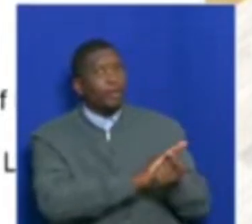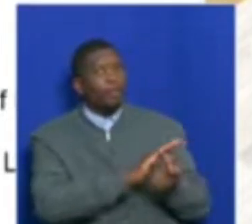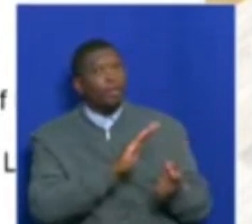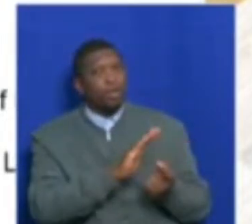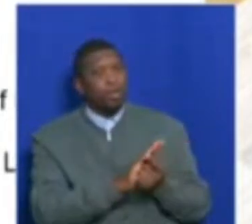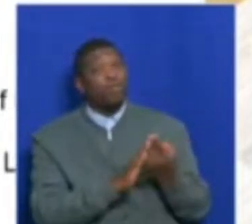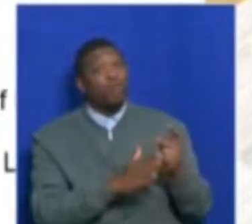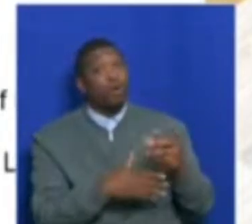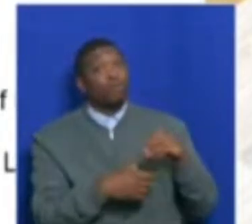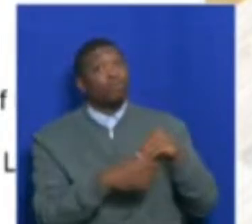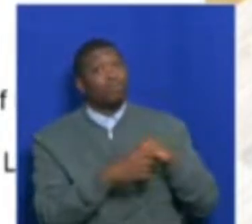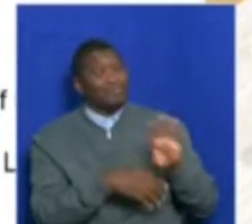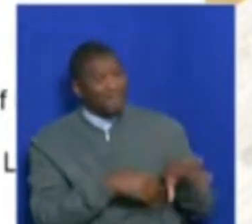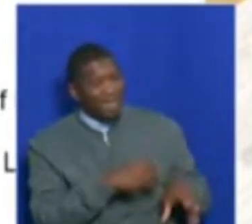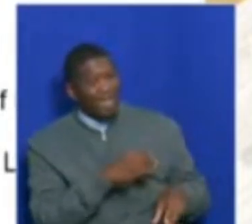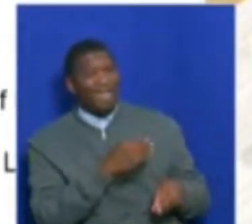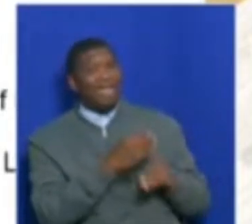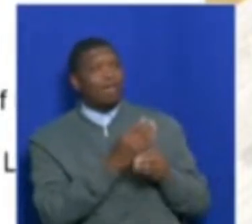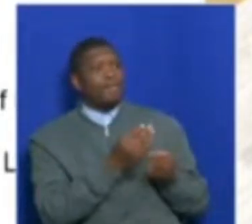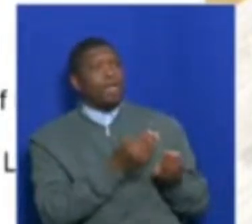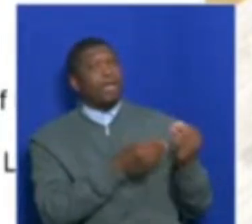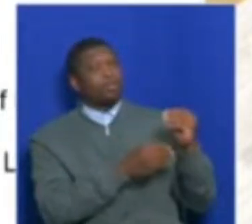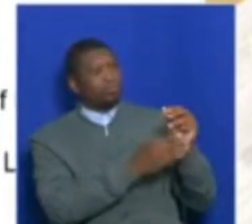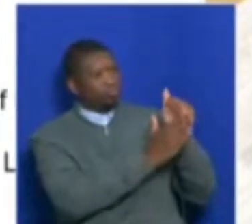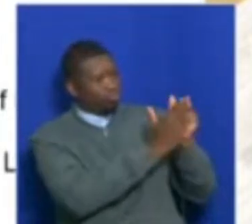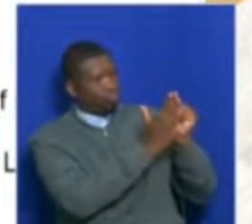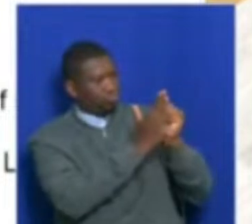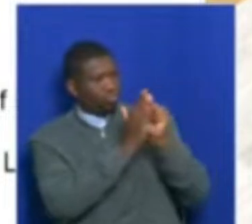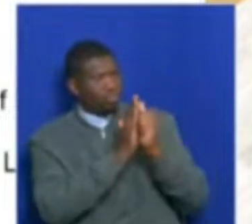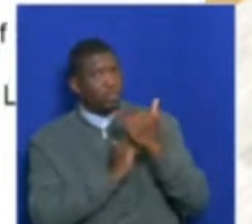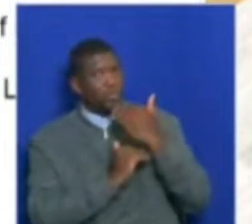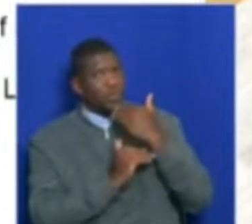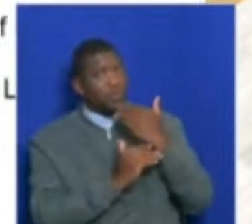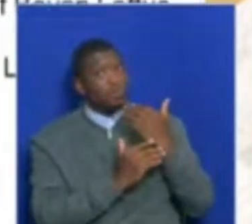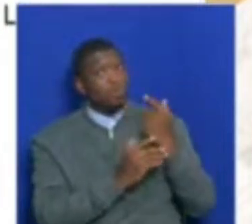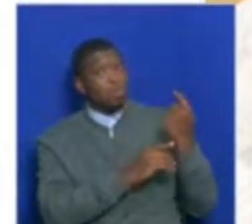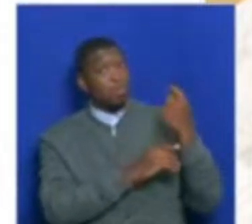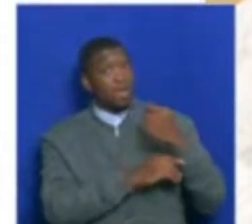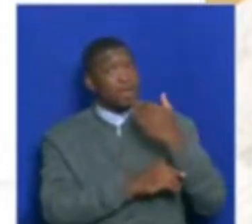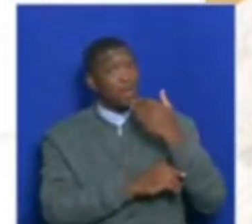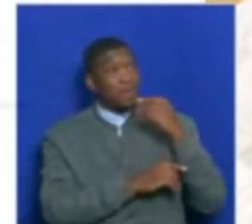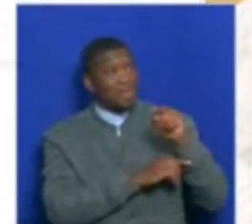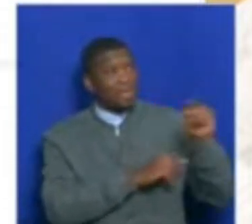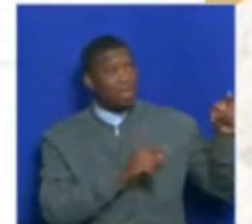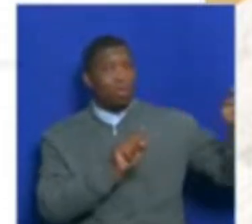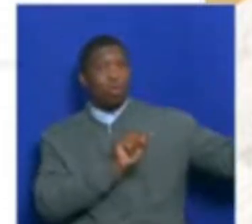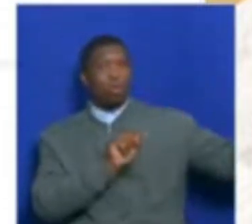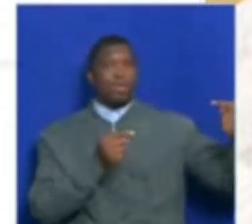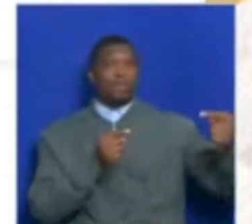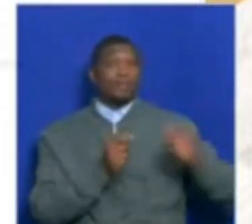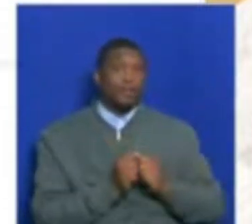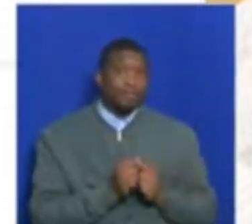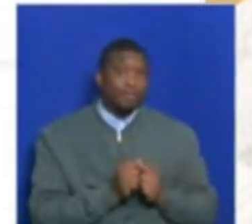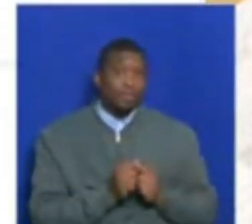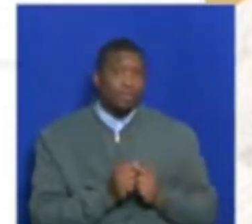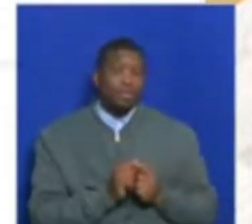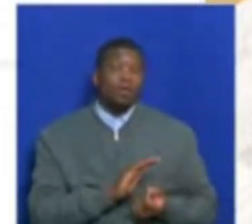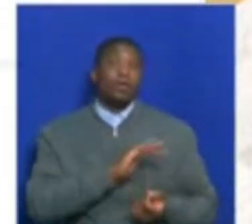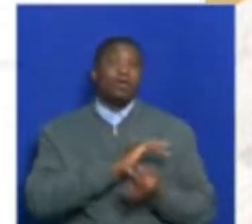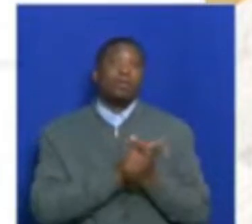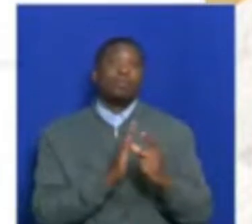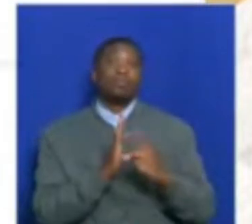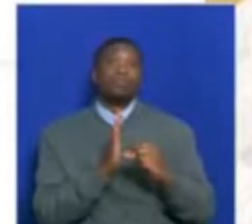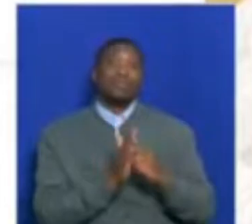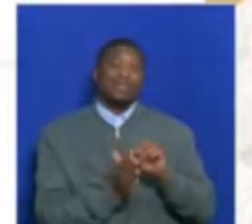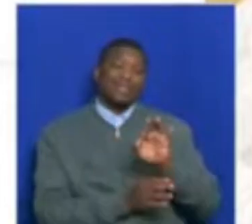extrajudicial killing paid for by an organized crime competitor. The fact that on the 31st of March, the day before